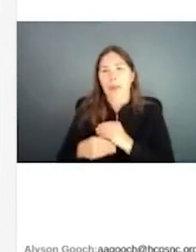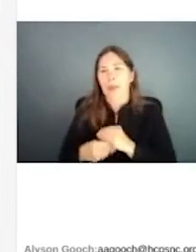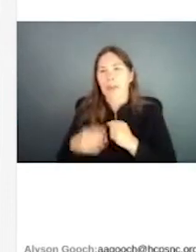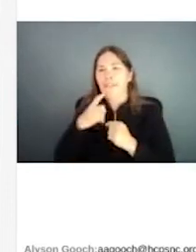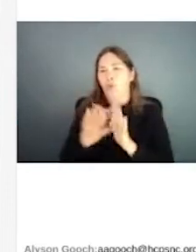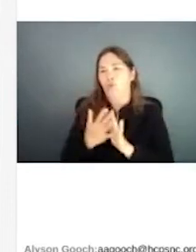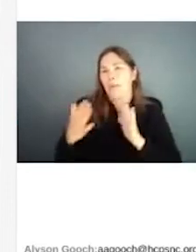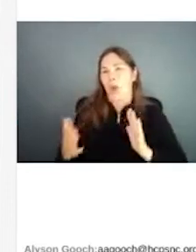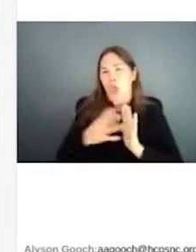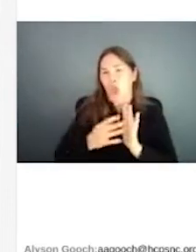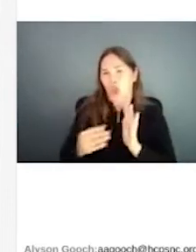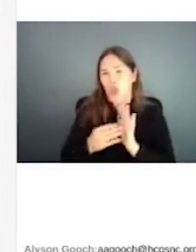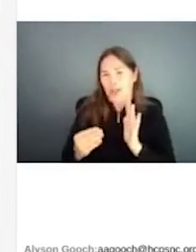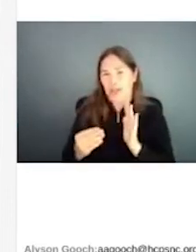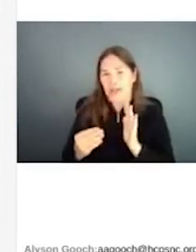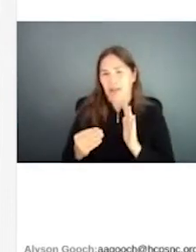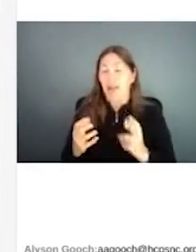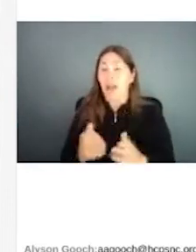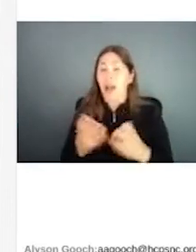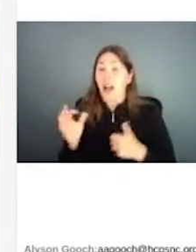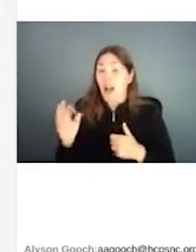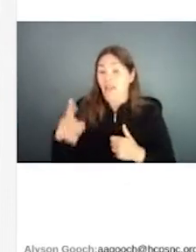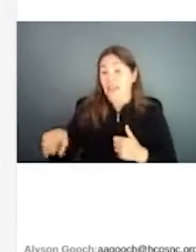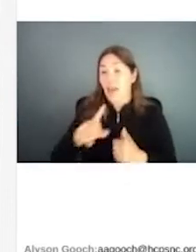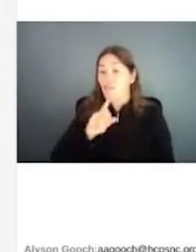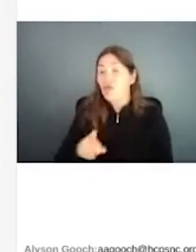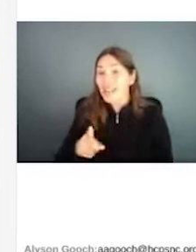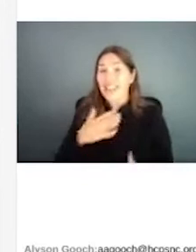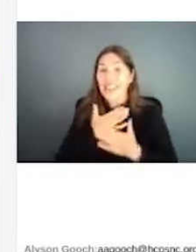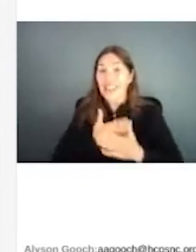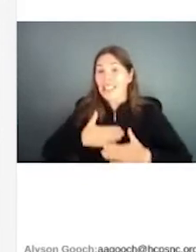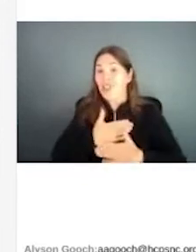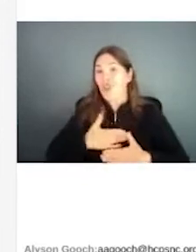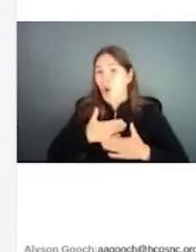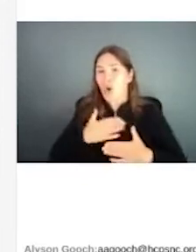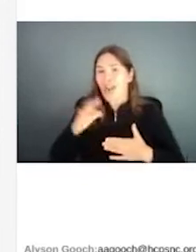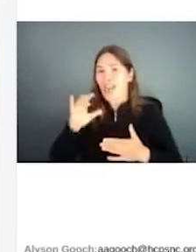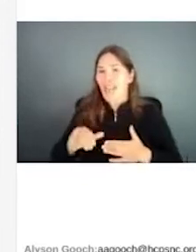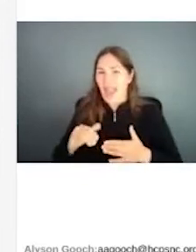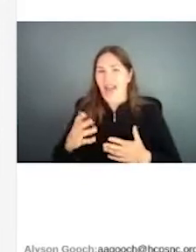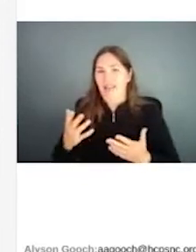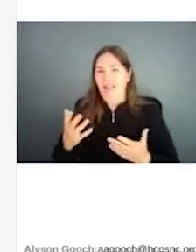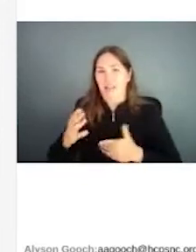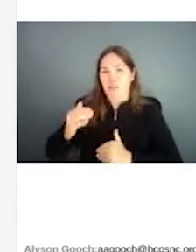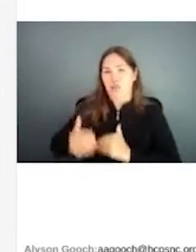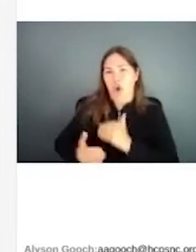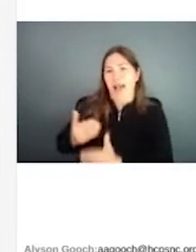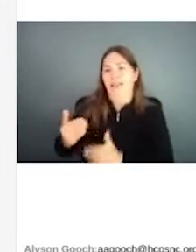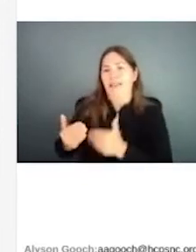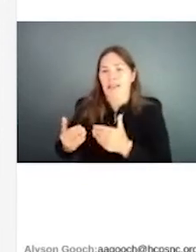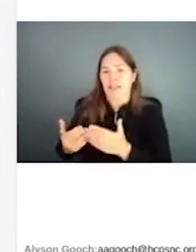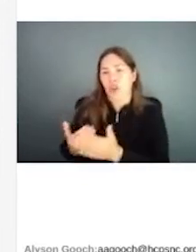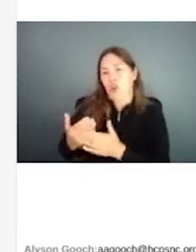learning. And then a lot of them really enjoyed the sort of iterative process of